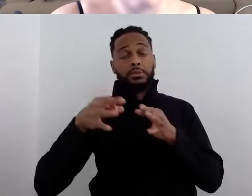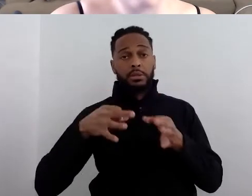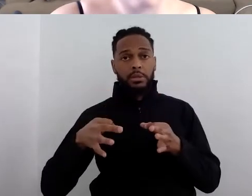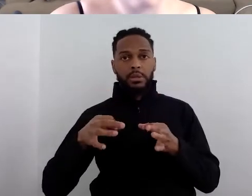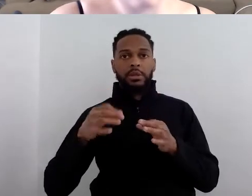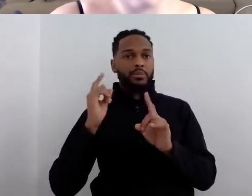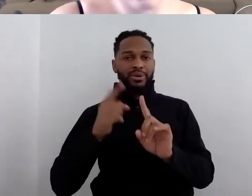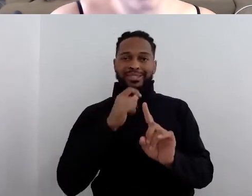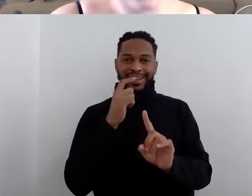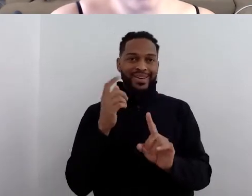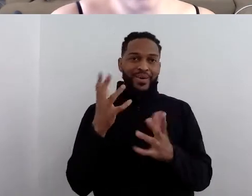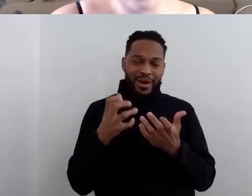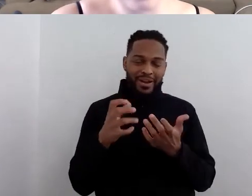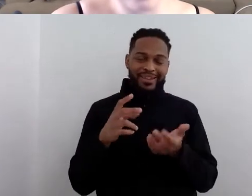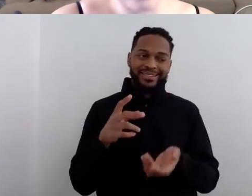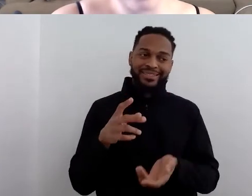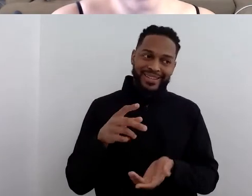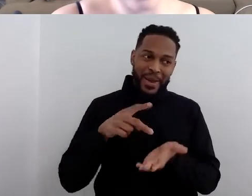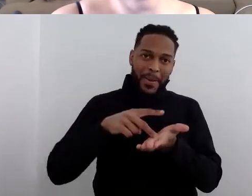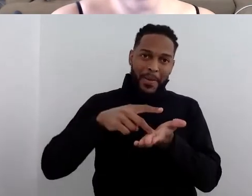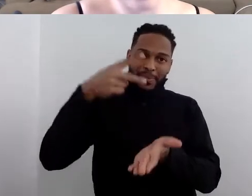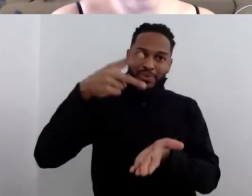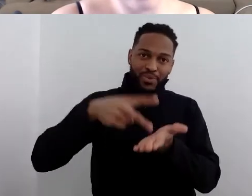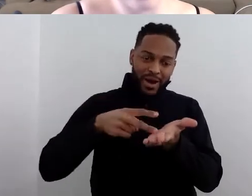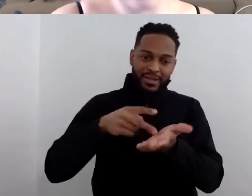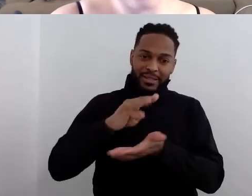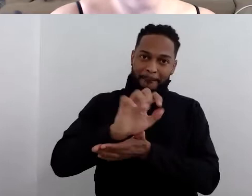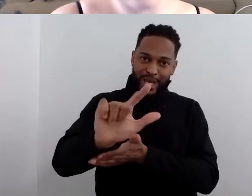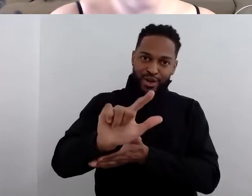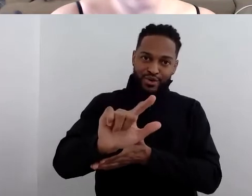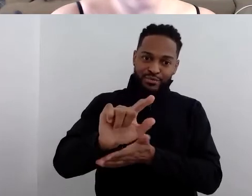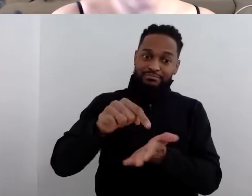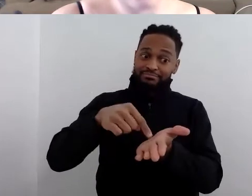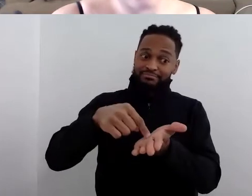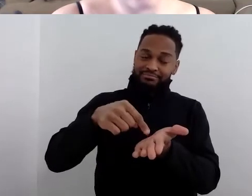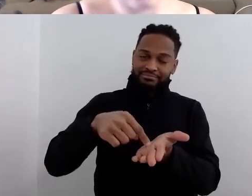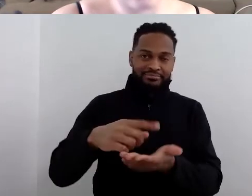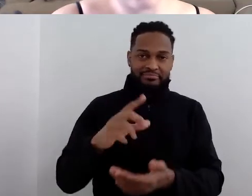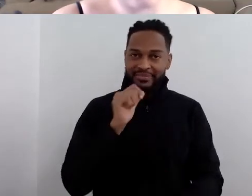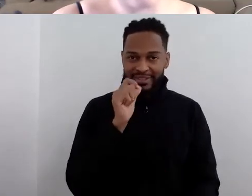Yep. So now back to like